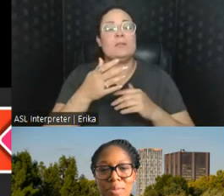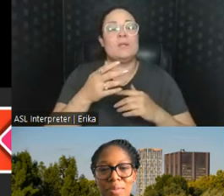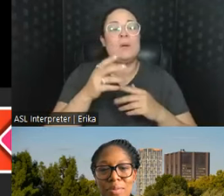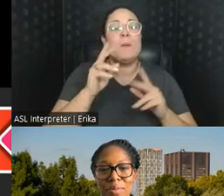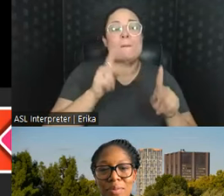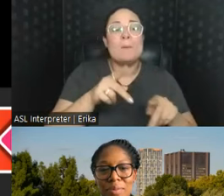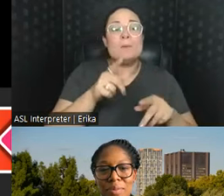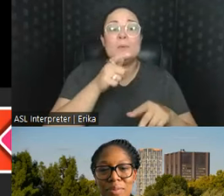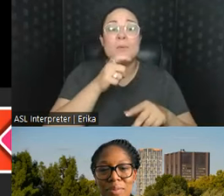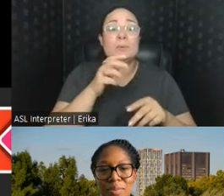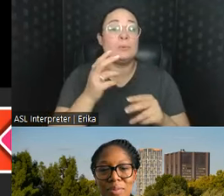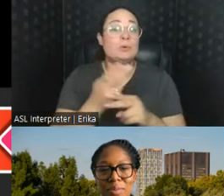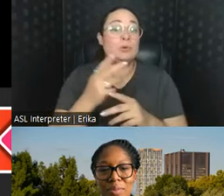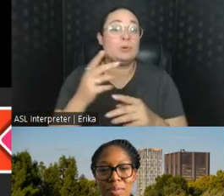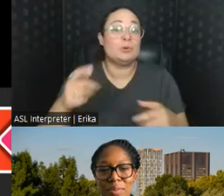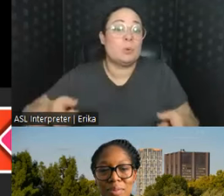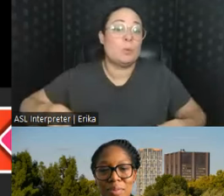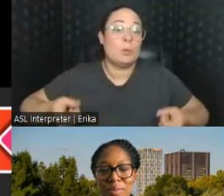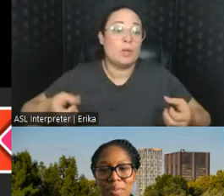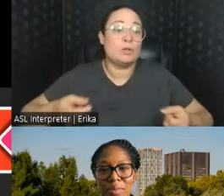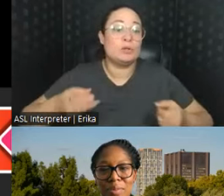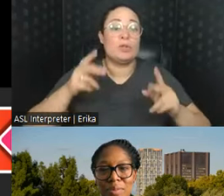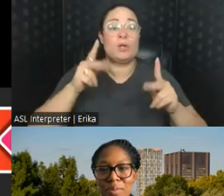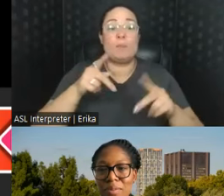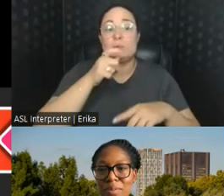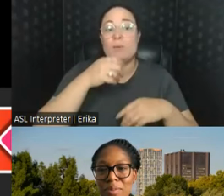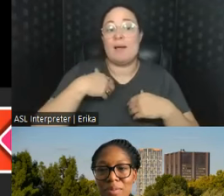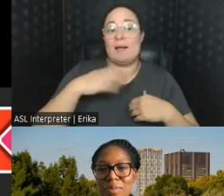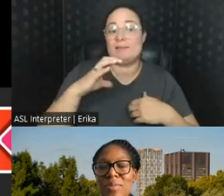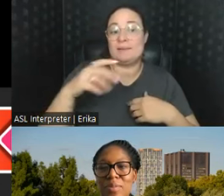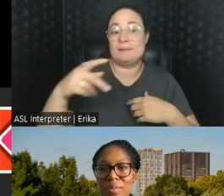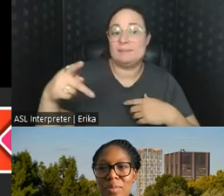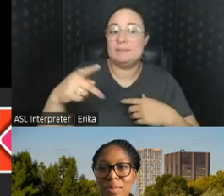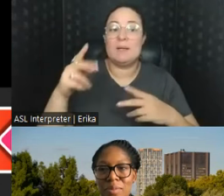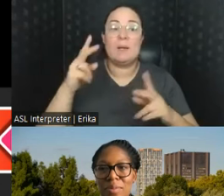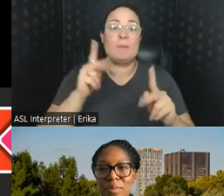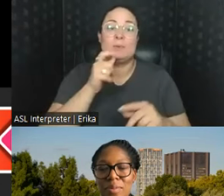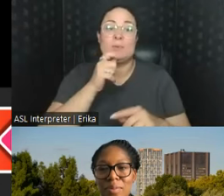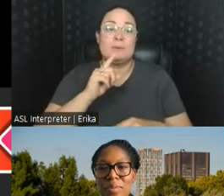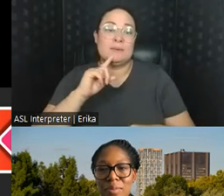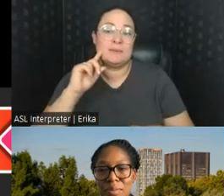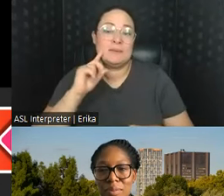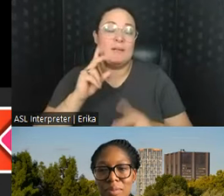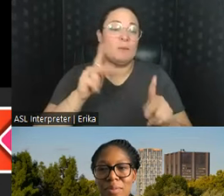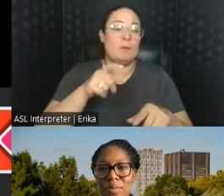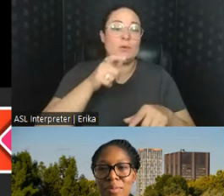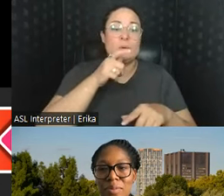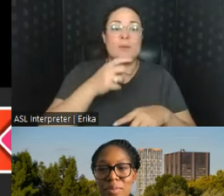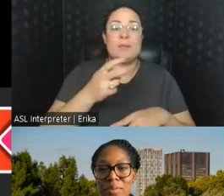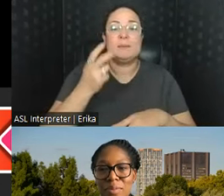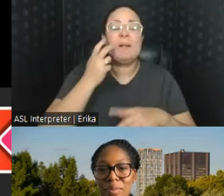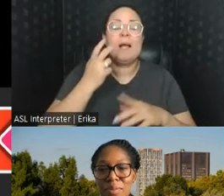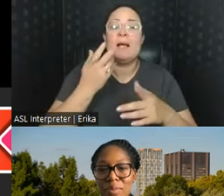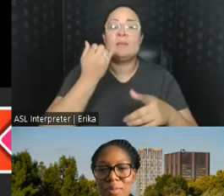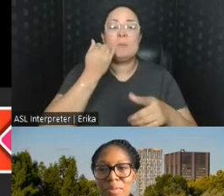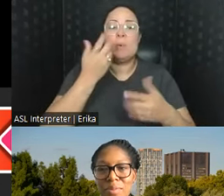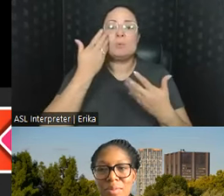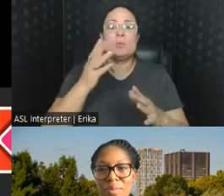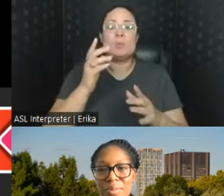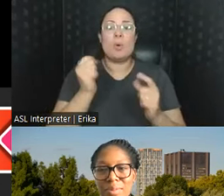wheelchair, person who has cerebral palsy, person who is blind, person who is deaf, person, person, person. And if you're not sure what word to